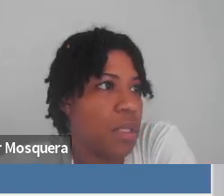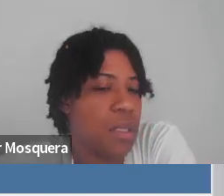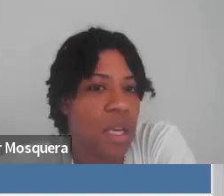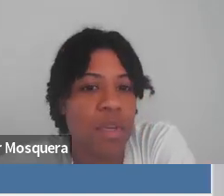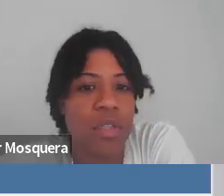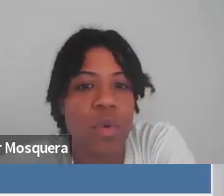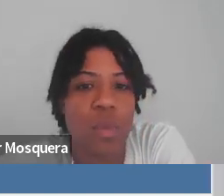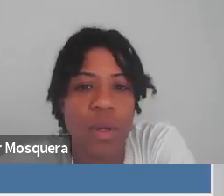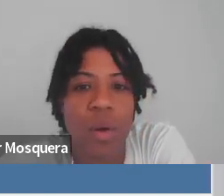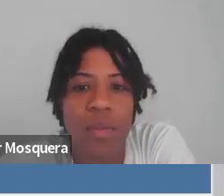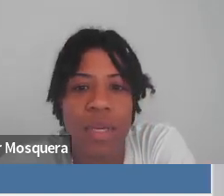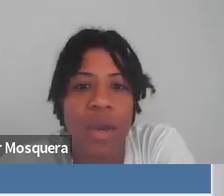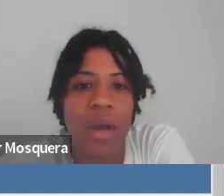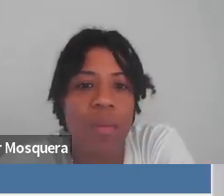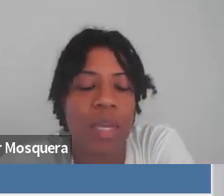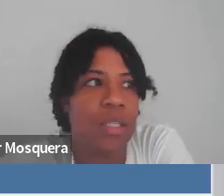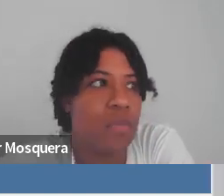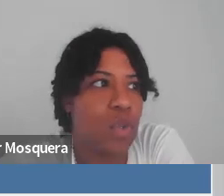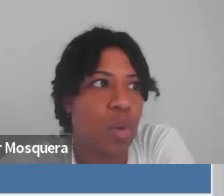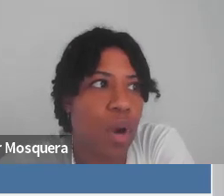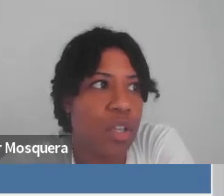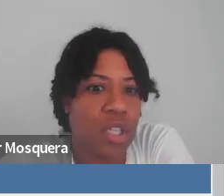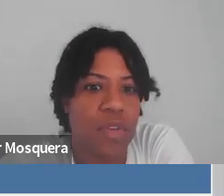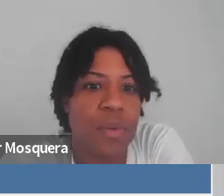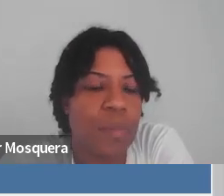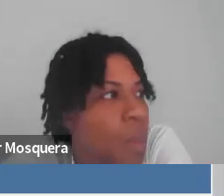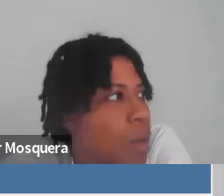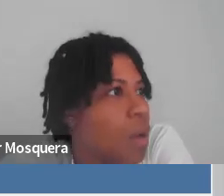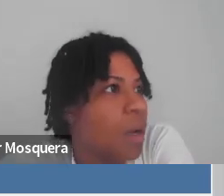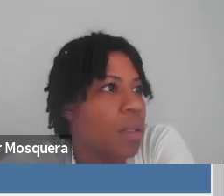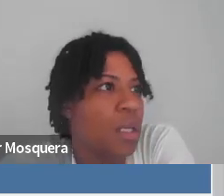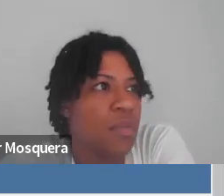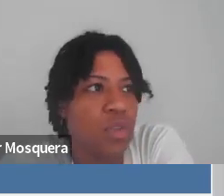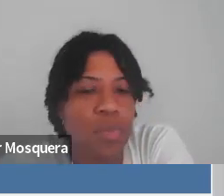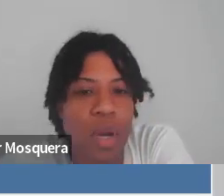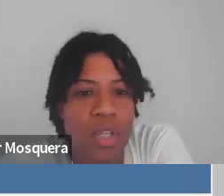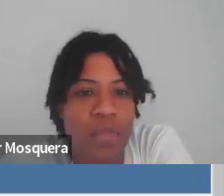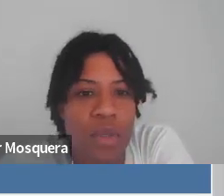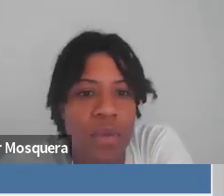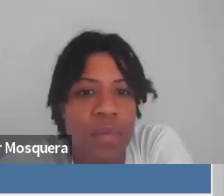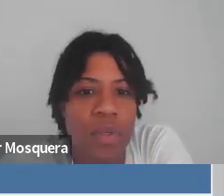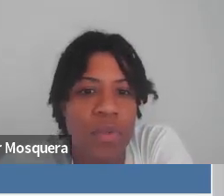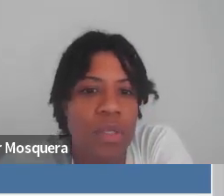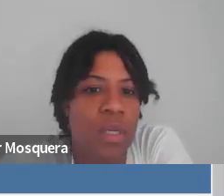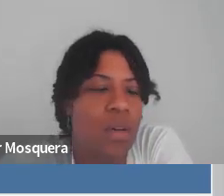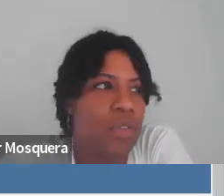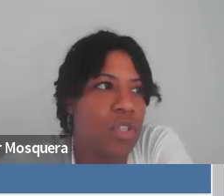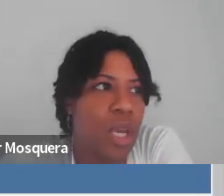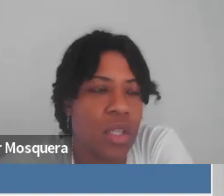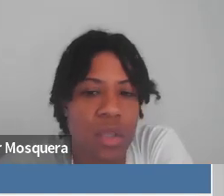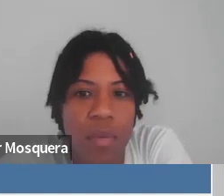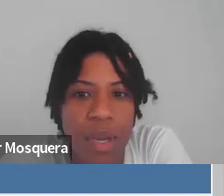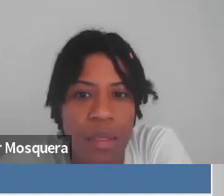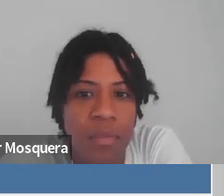And it's going to take me to what we call the individual project view. On the individual project view, you'll see a